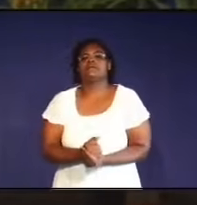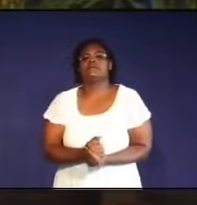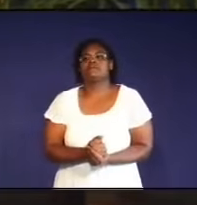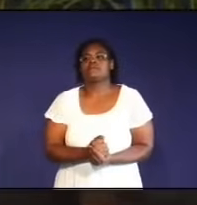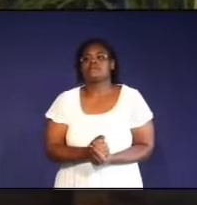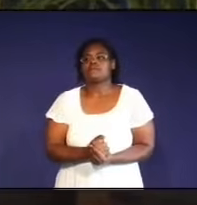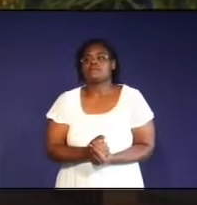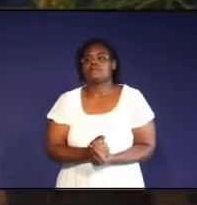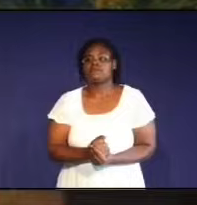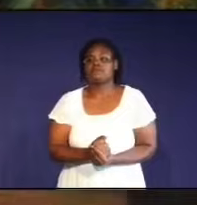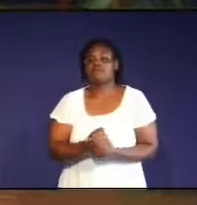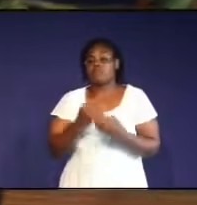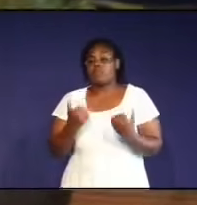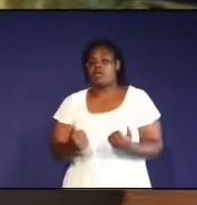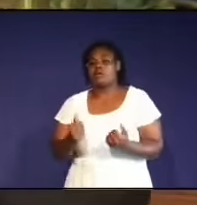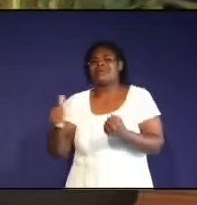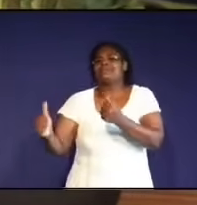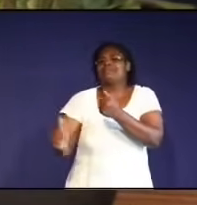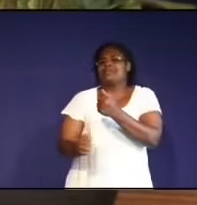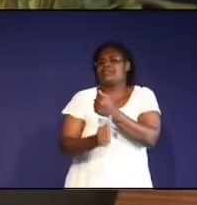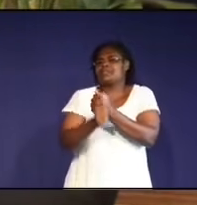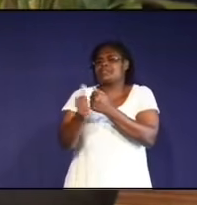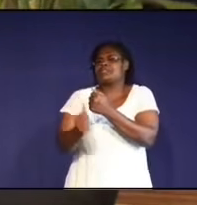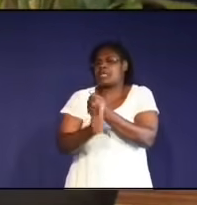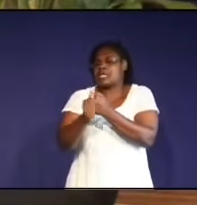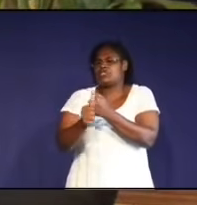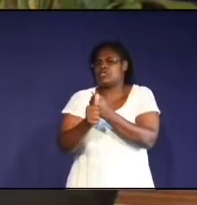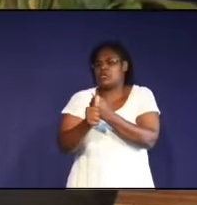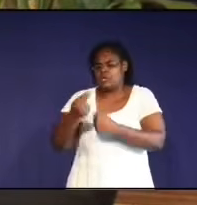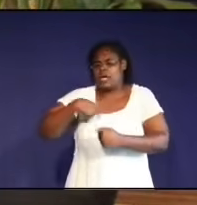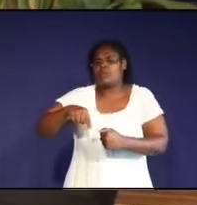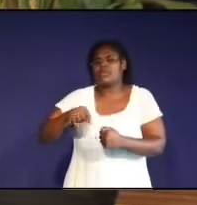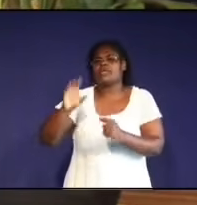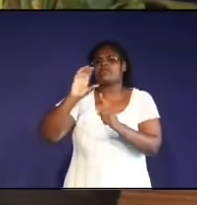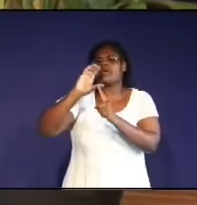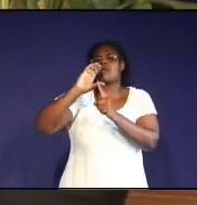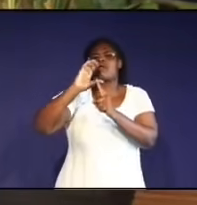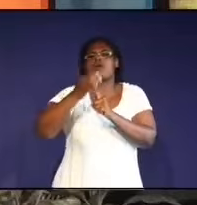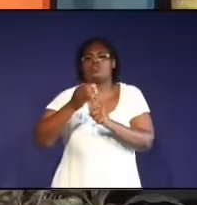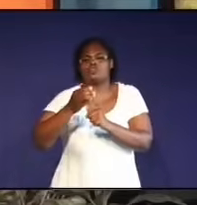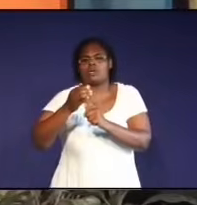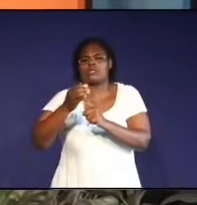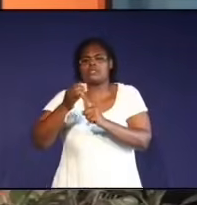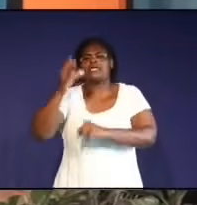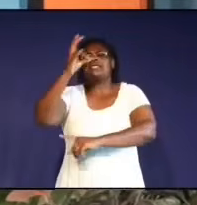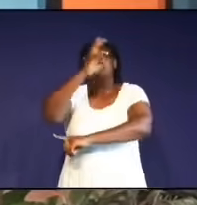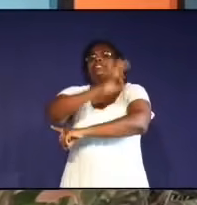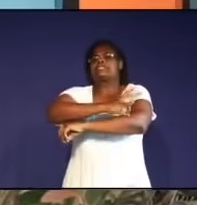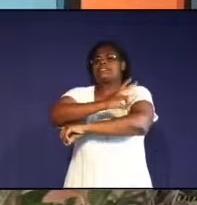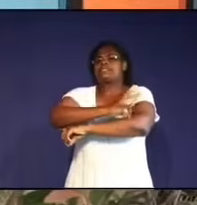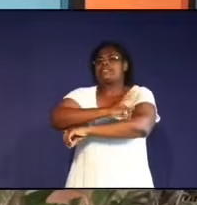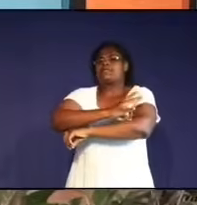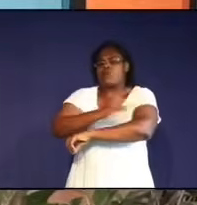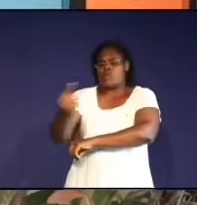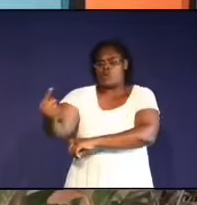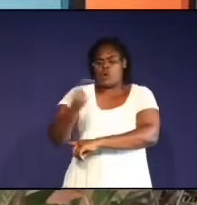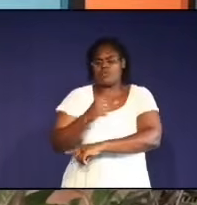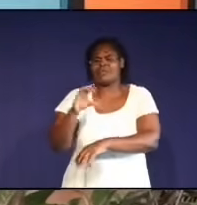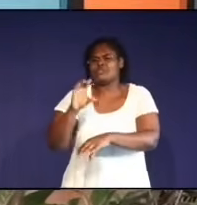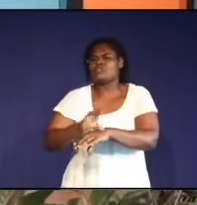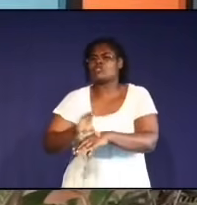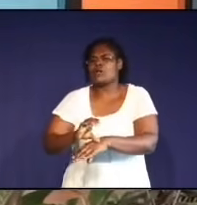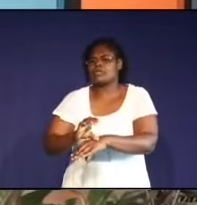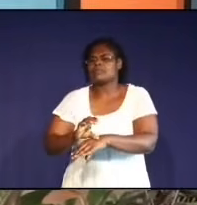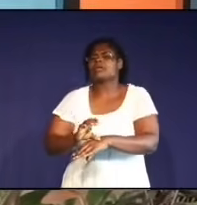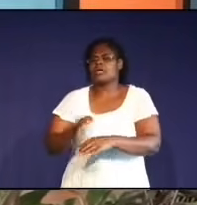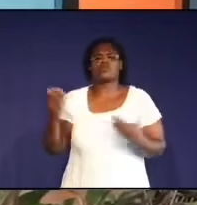There's a danger that we can be cultural Adventists. We come to church on the Sabbath because we've been cultured